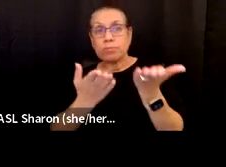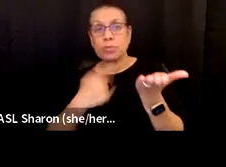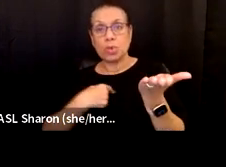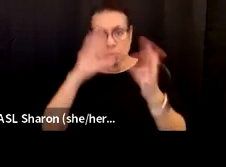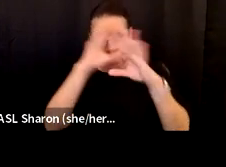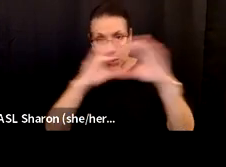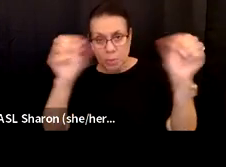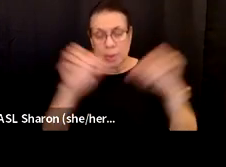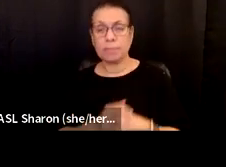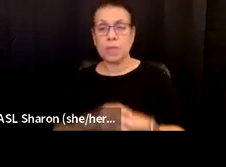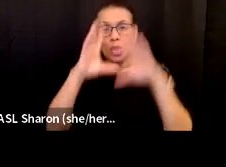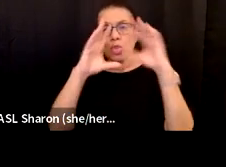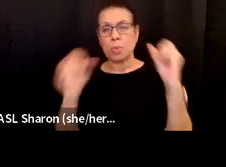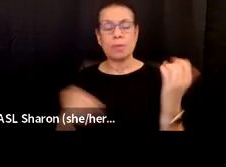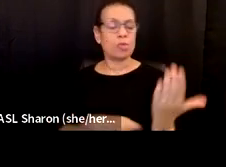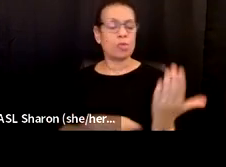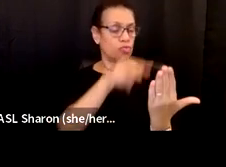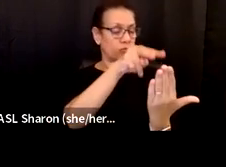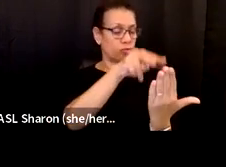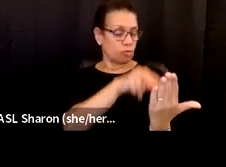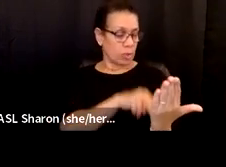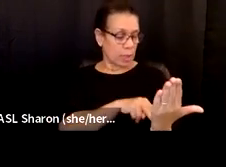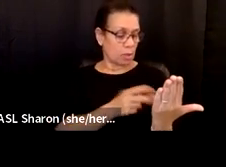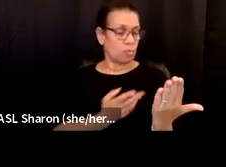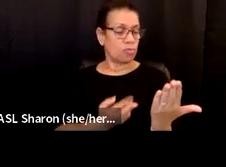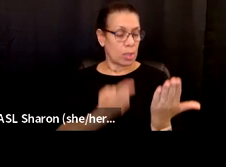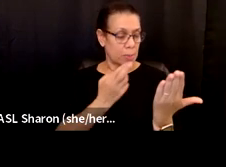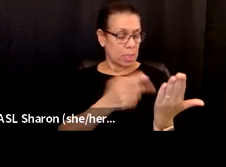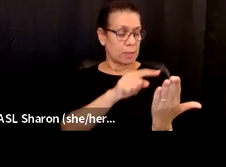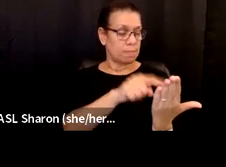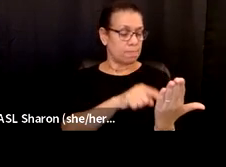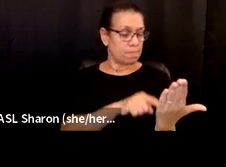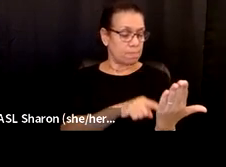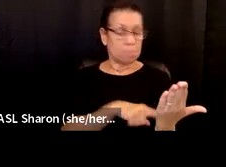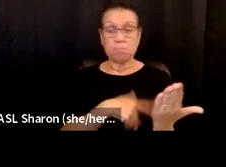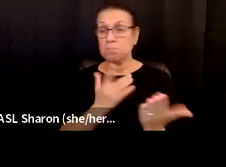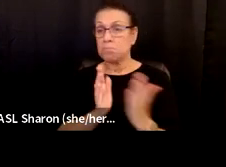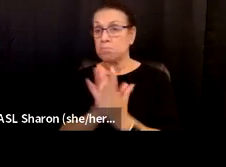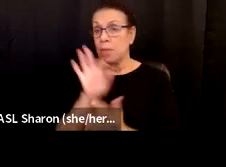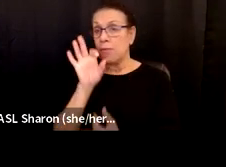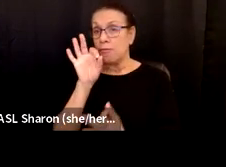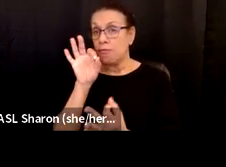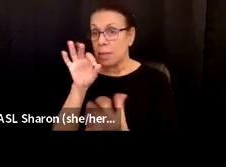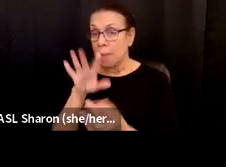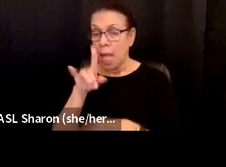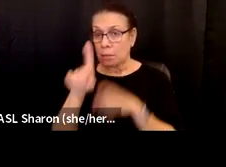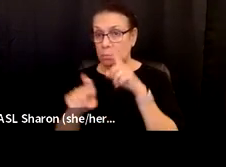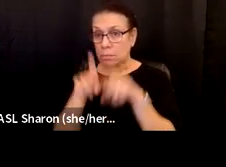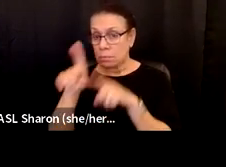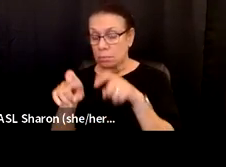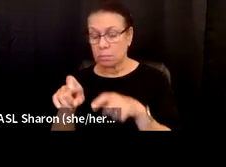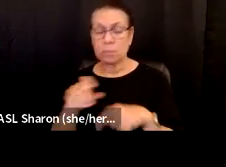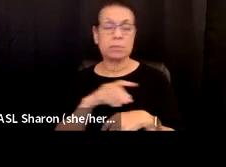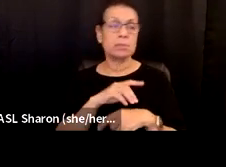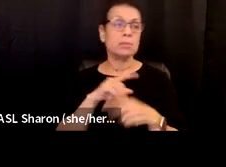and the superintendent would review those recommendations and provide any feedback that she felt was warranted as well